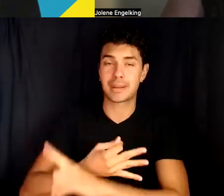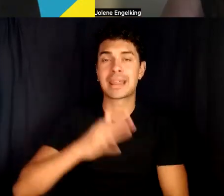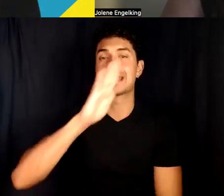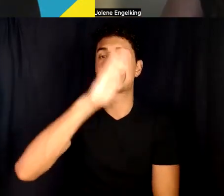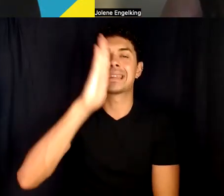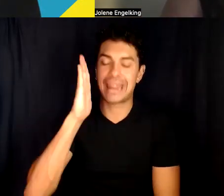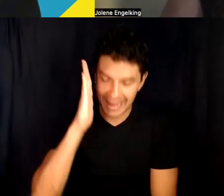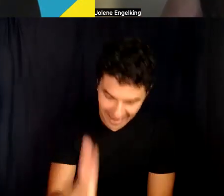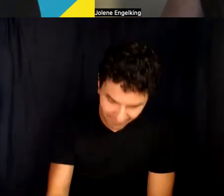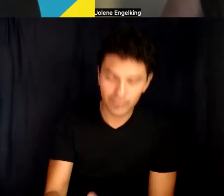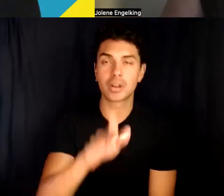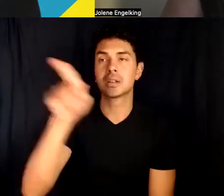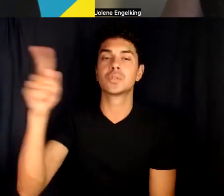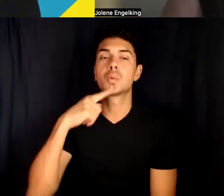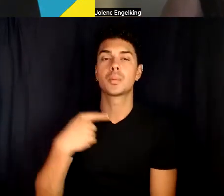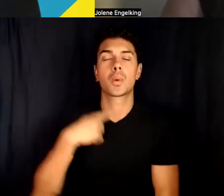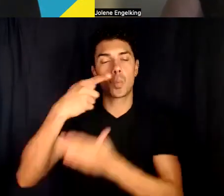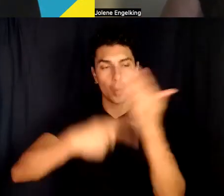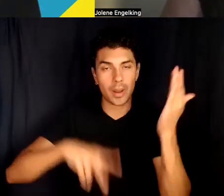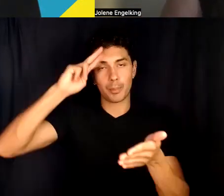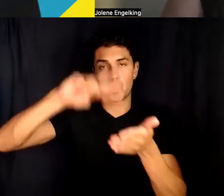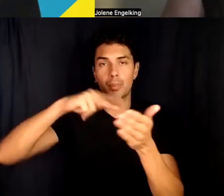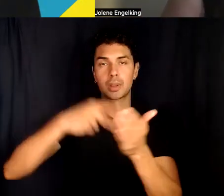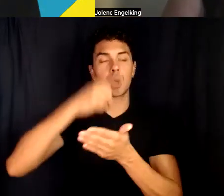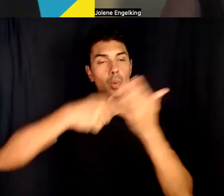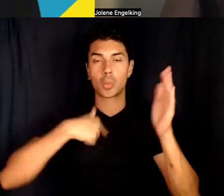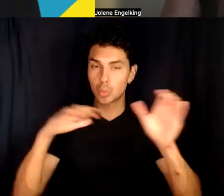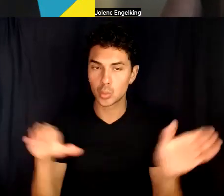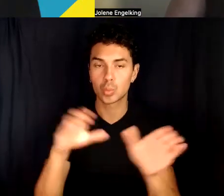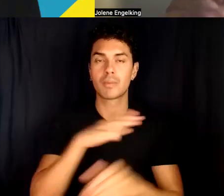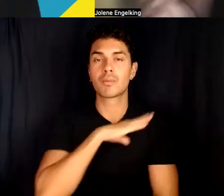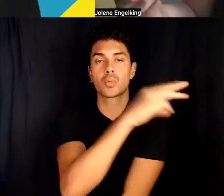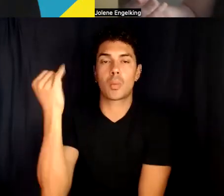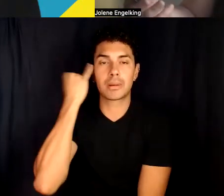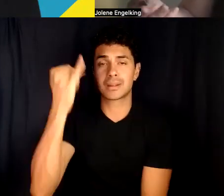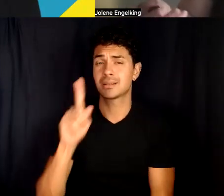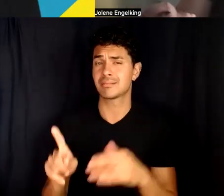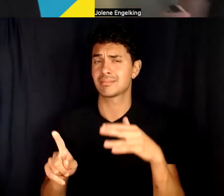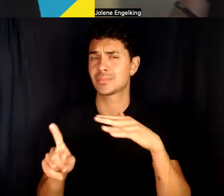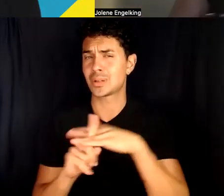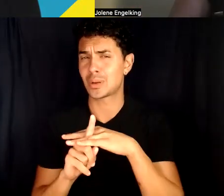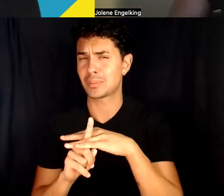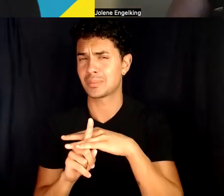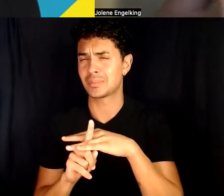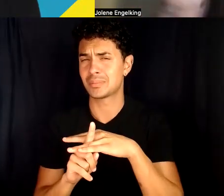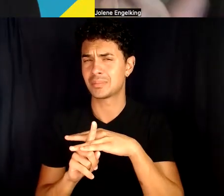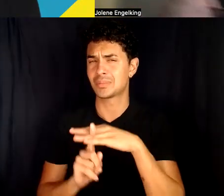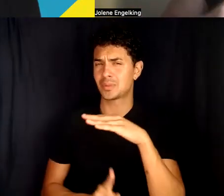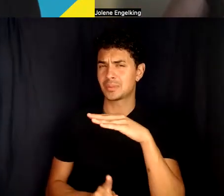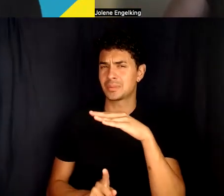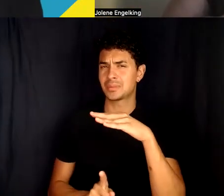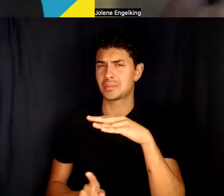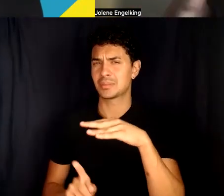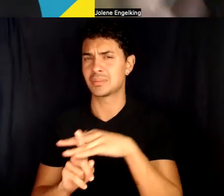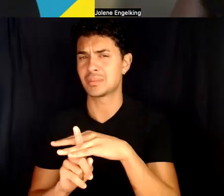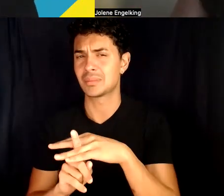anybody told me what our purpose is or what we're trying to do. She kind of kept showing up, but kind of not really. And so then people were like, oh, you know, that program's